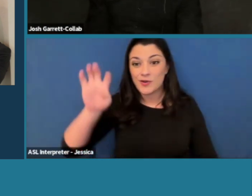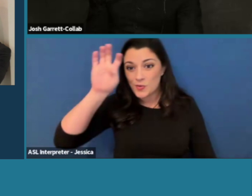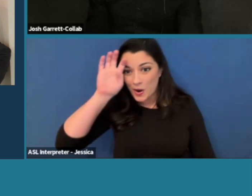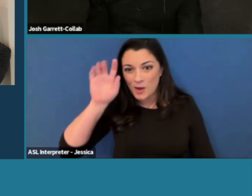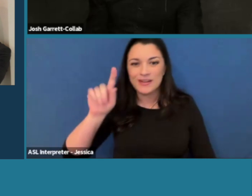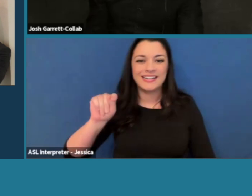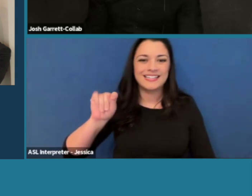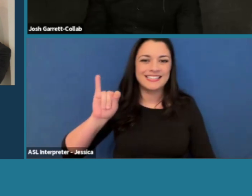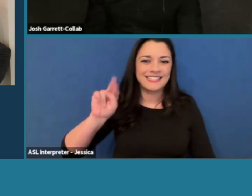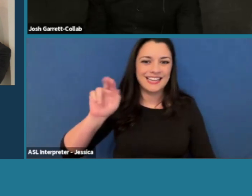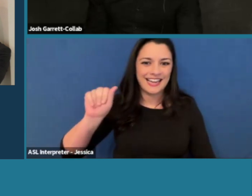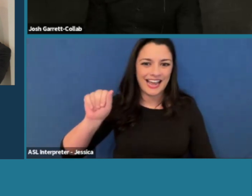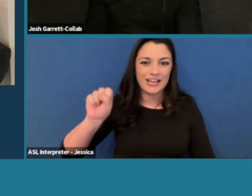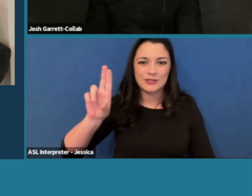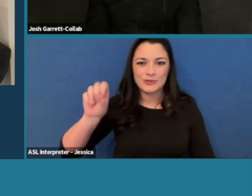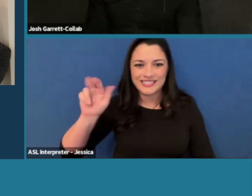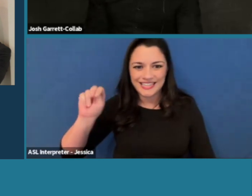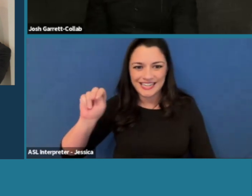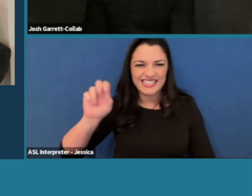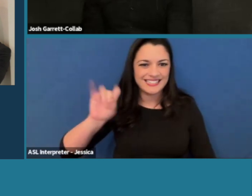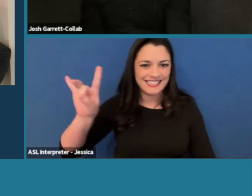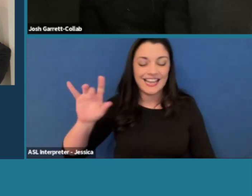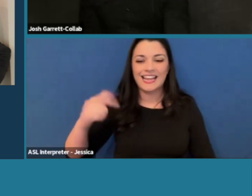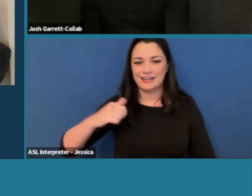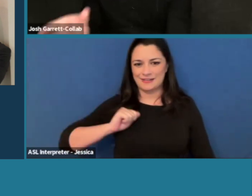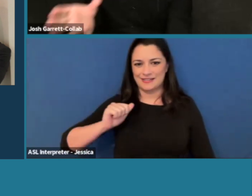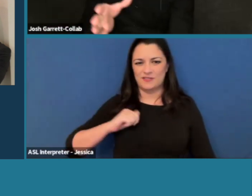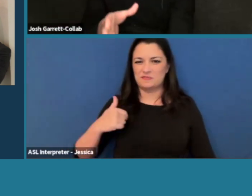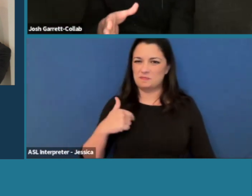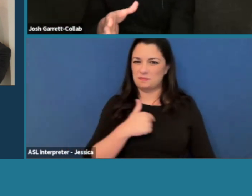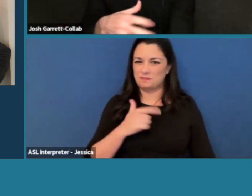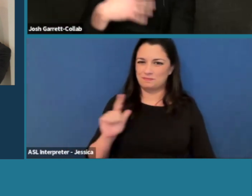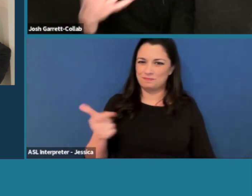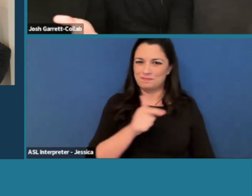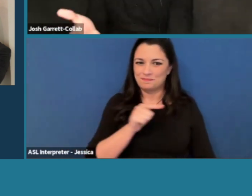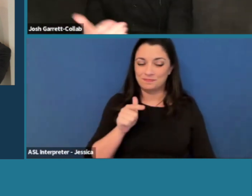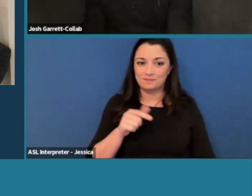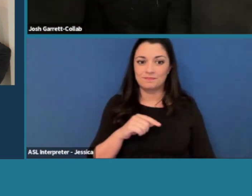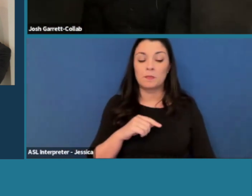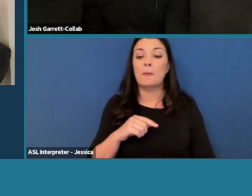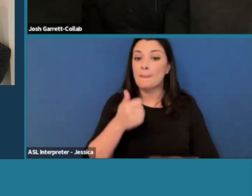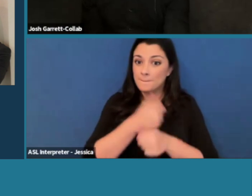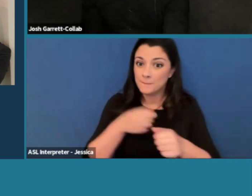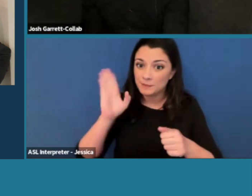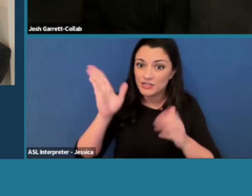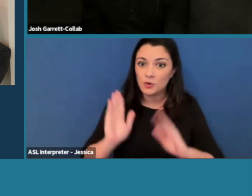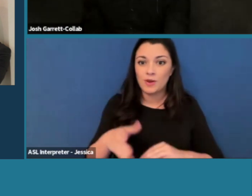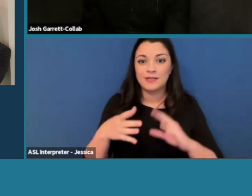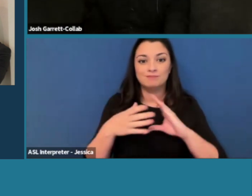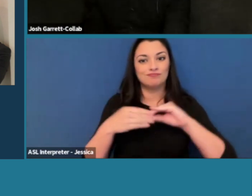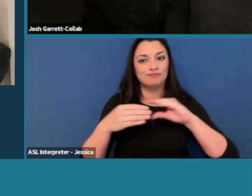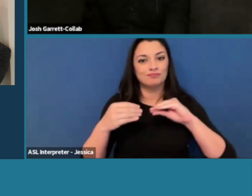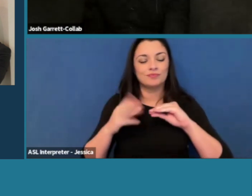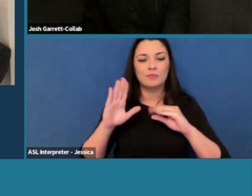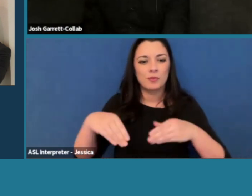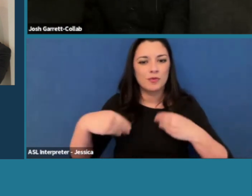Tina, Susan, and I as well. We'll be sharing a bit each. So as each presenter begins to share, they're going to give you their bio, so you'll learn